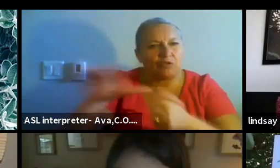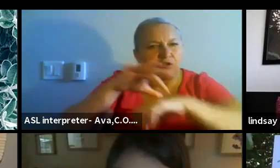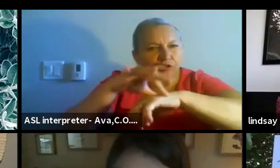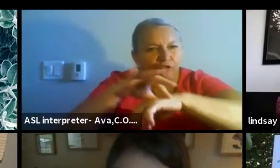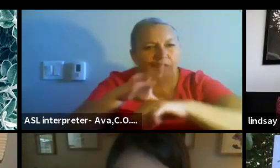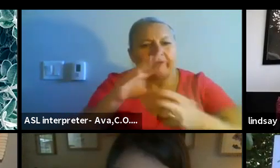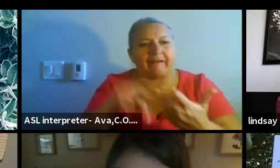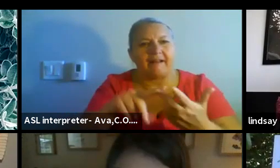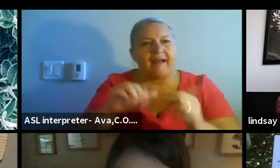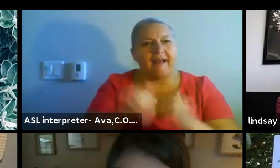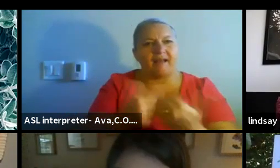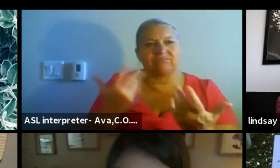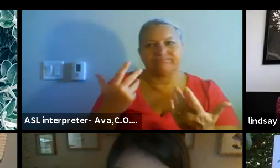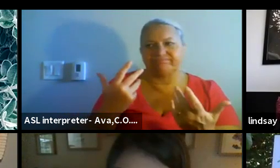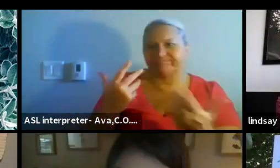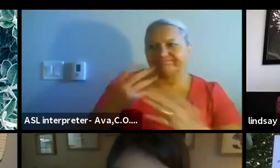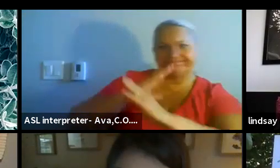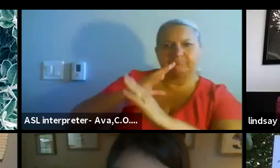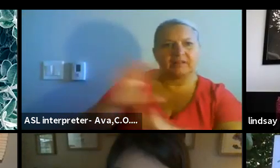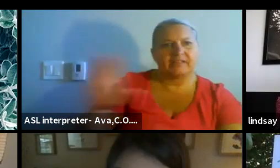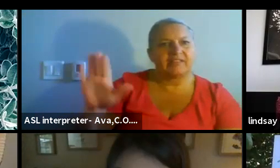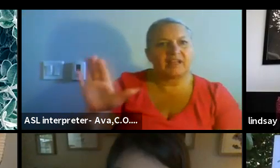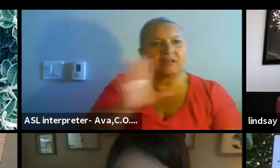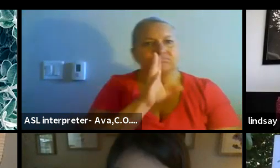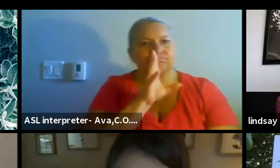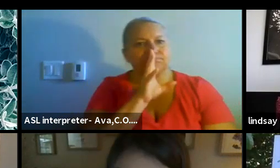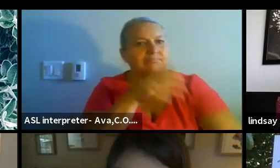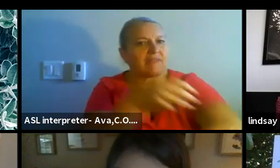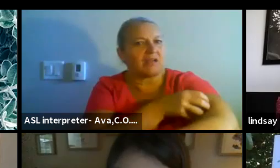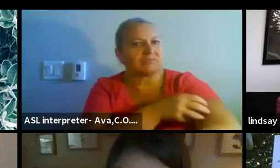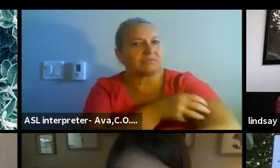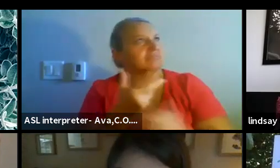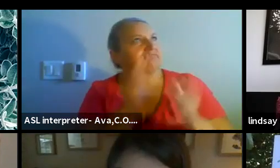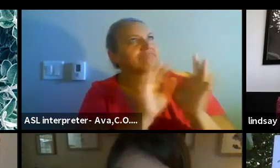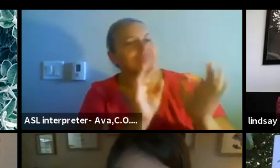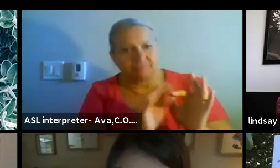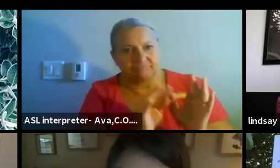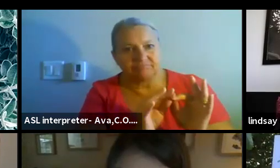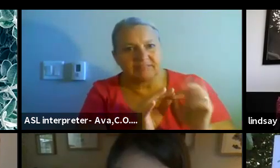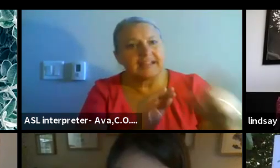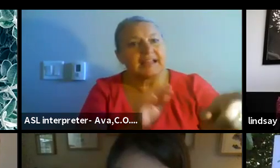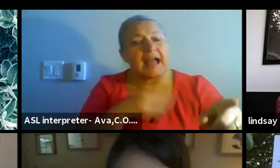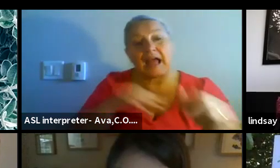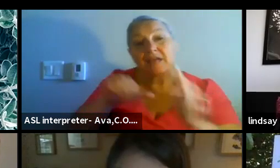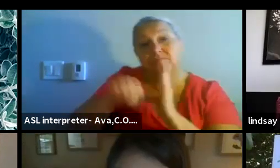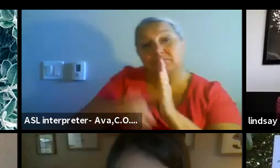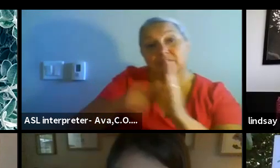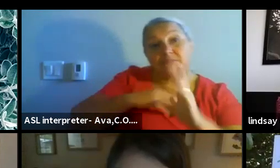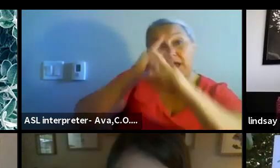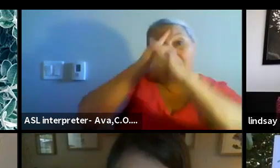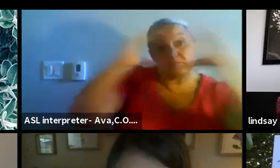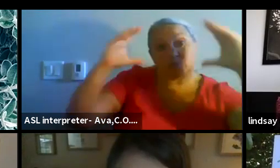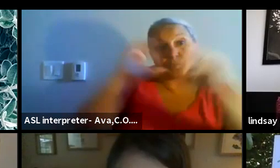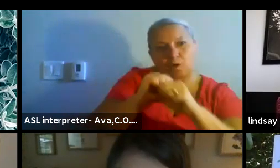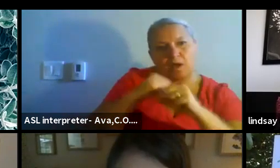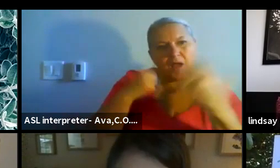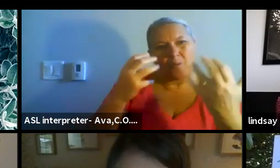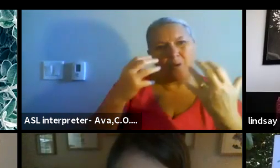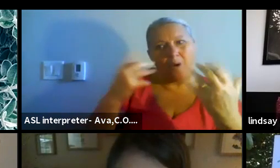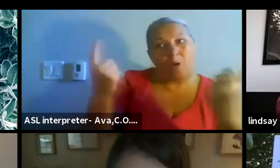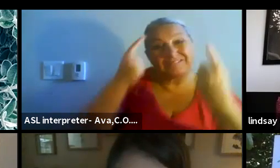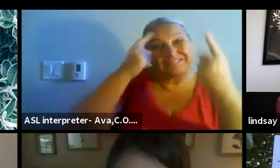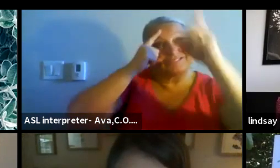In the beginning, I had envisioned us doing this work together, always together. But during the year, as I prepared